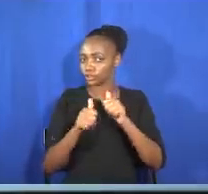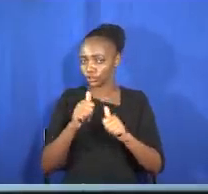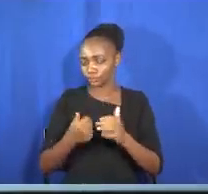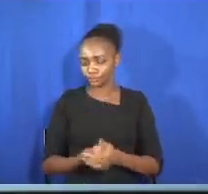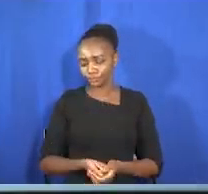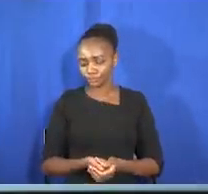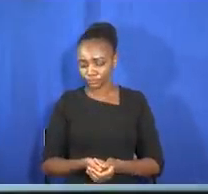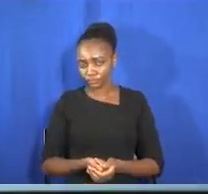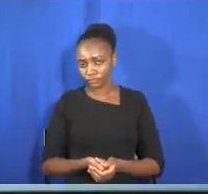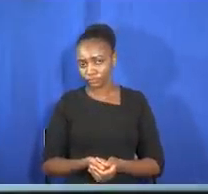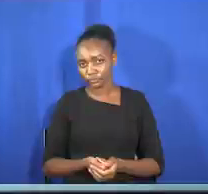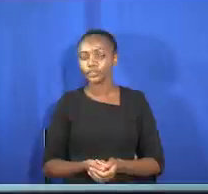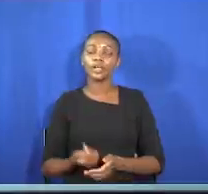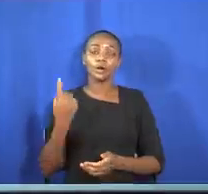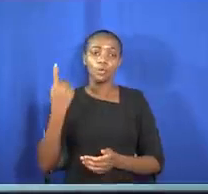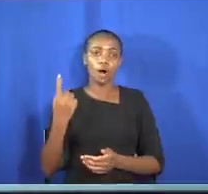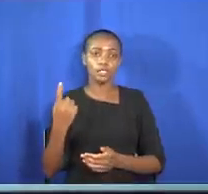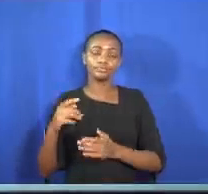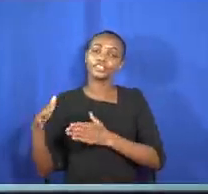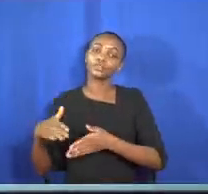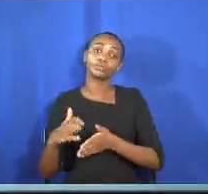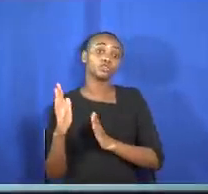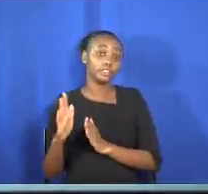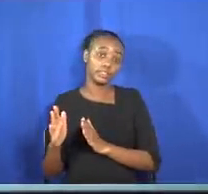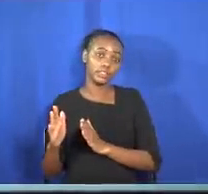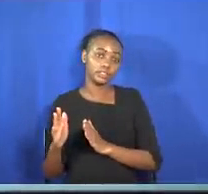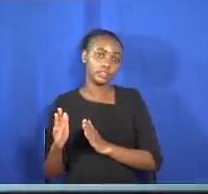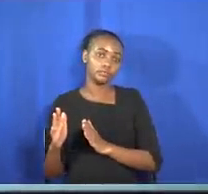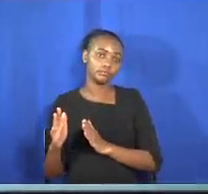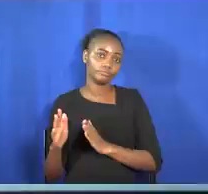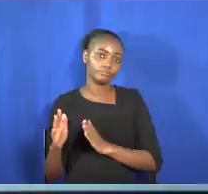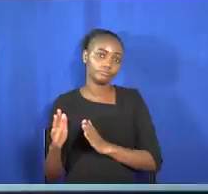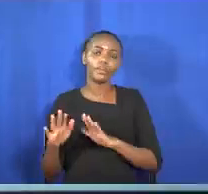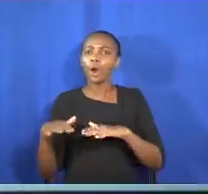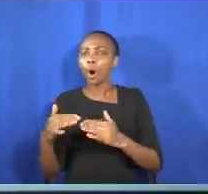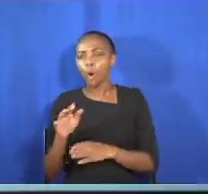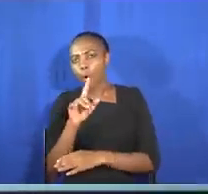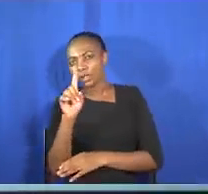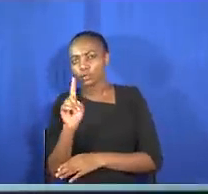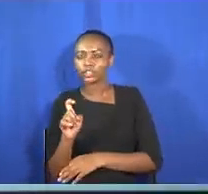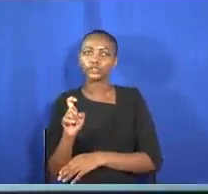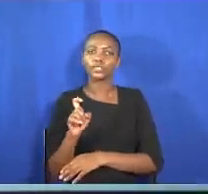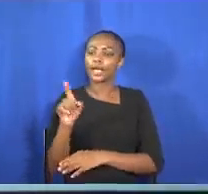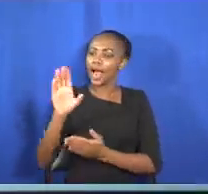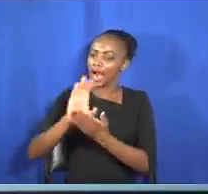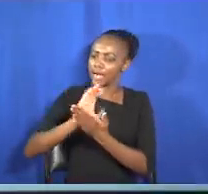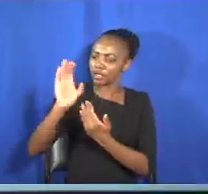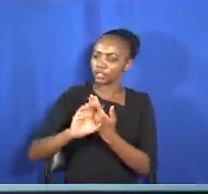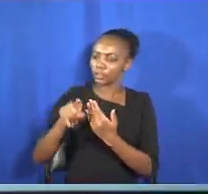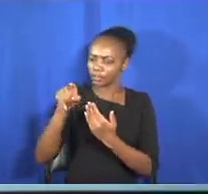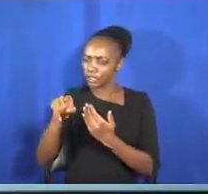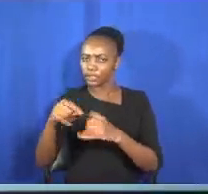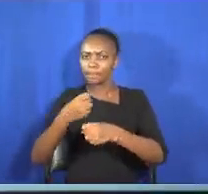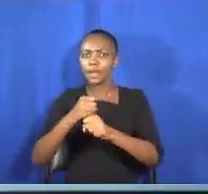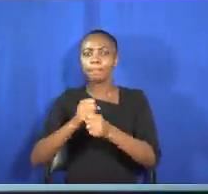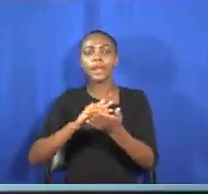maybe the development of this curriculum? One of them is opportunity. That is, we are offering a